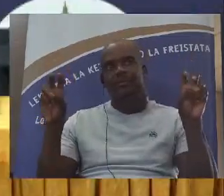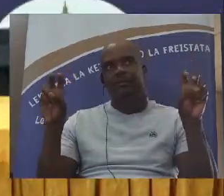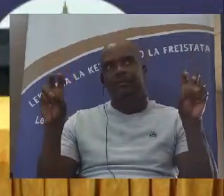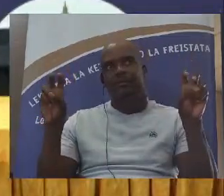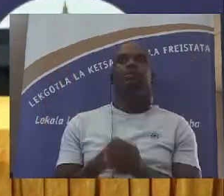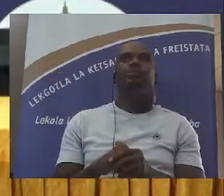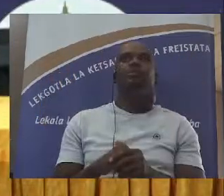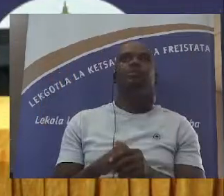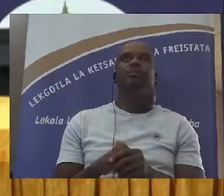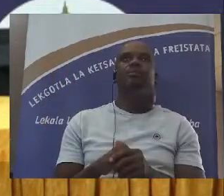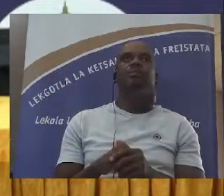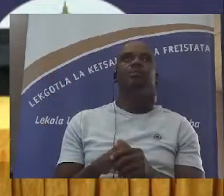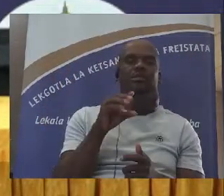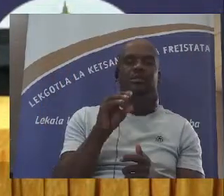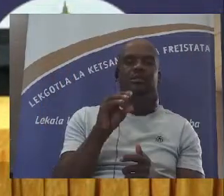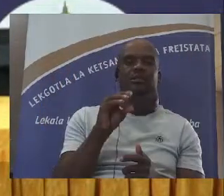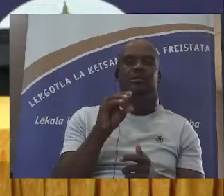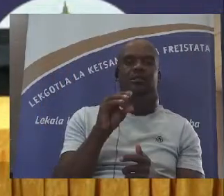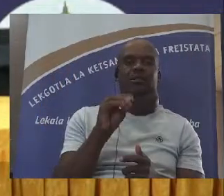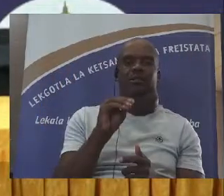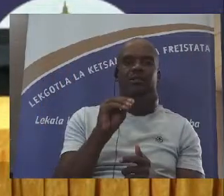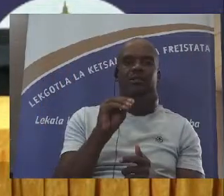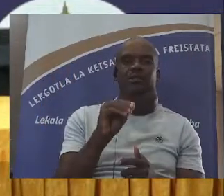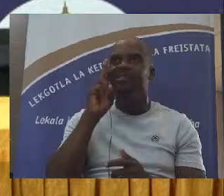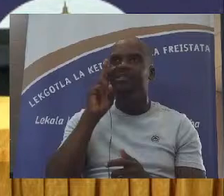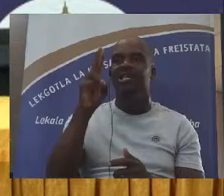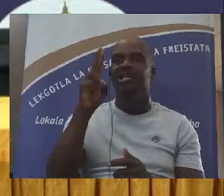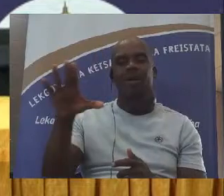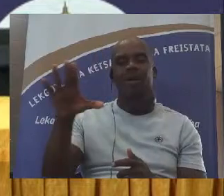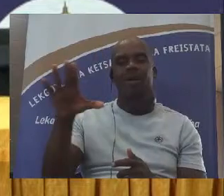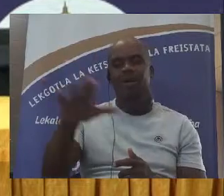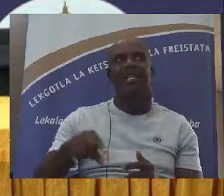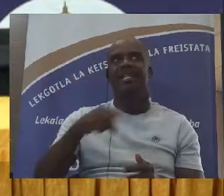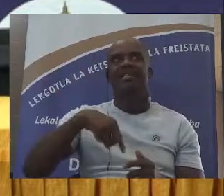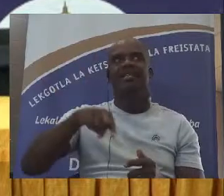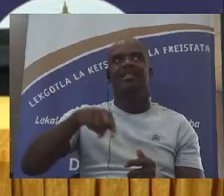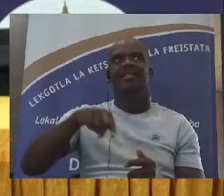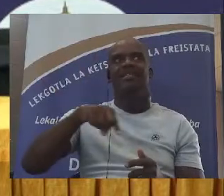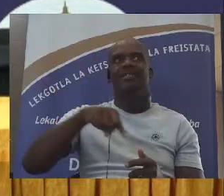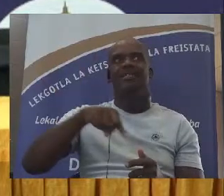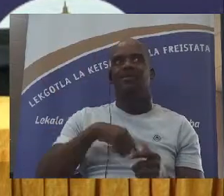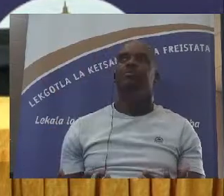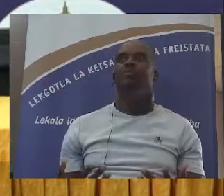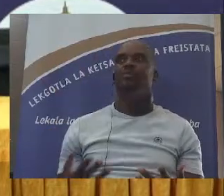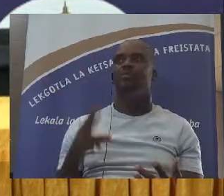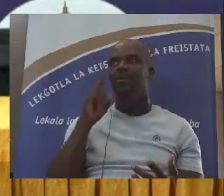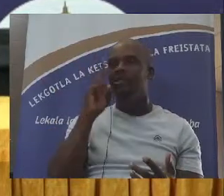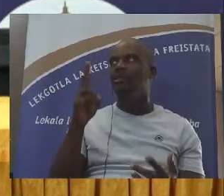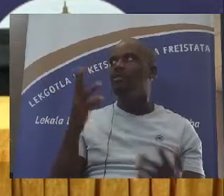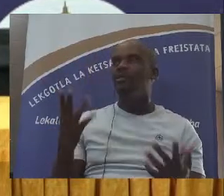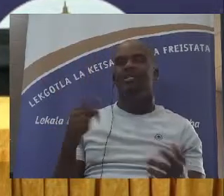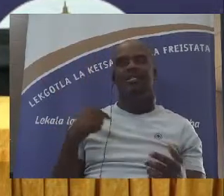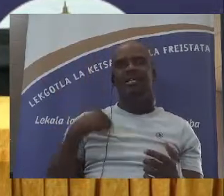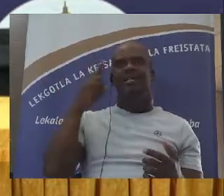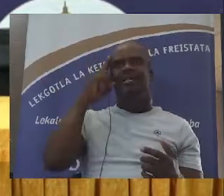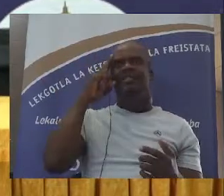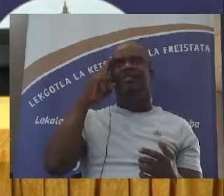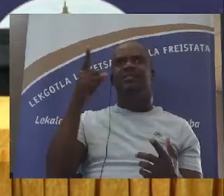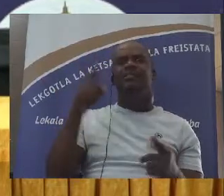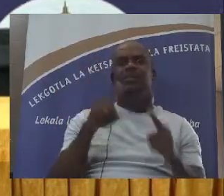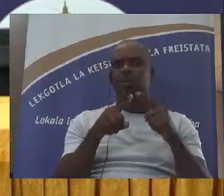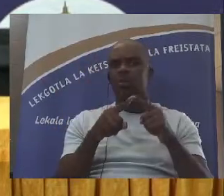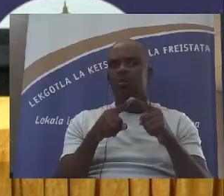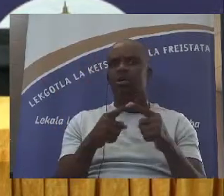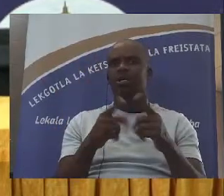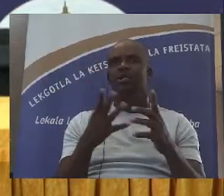appeal, look for Oppersman Grond that you are doing. I think you have made that point.